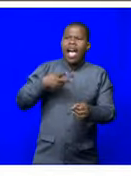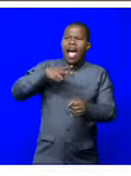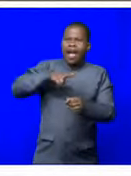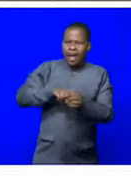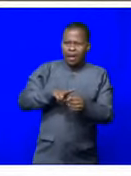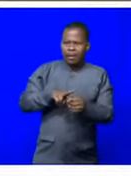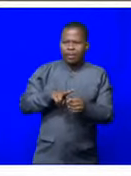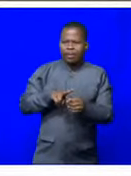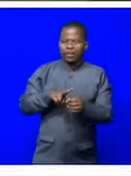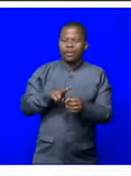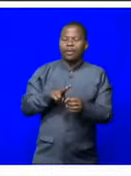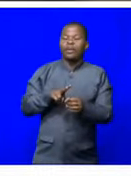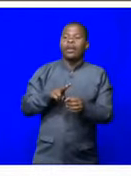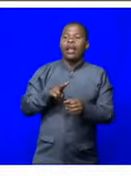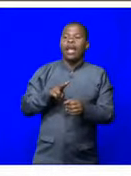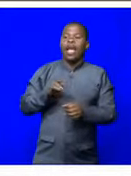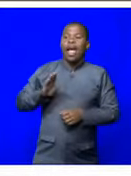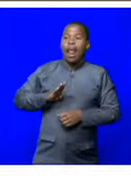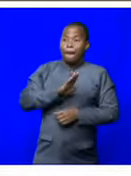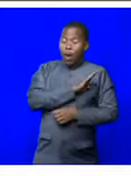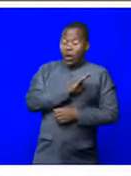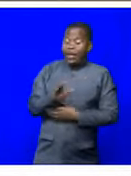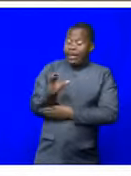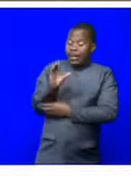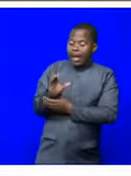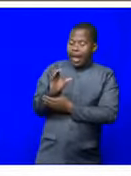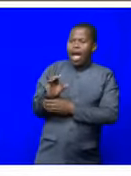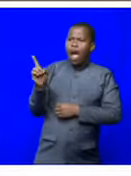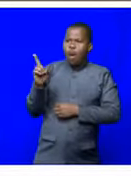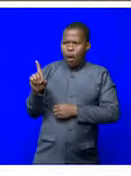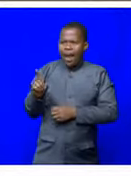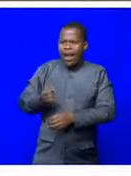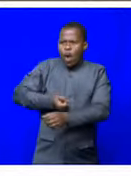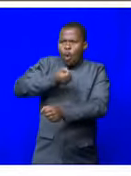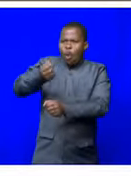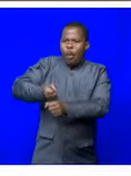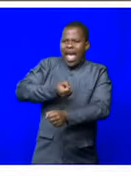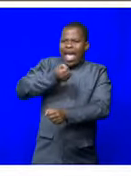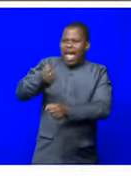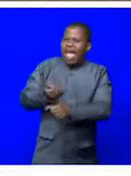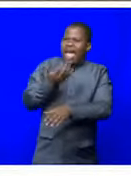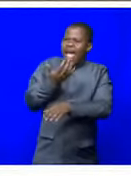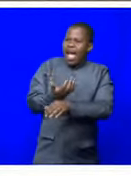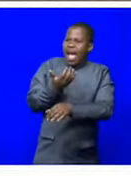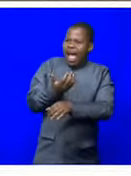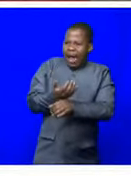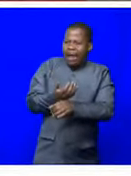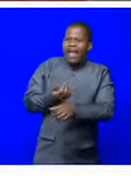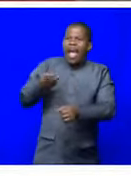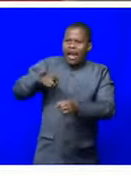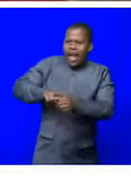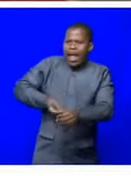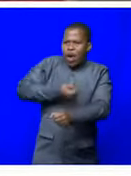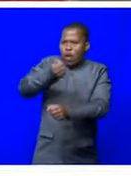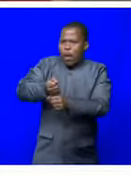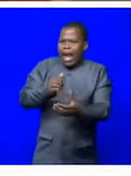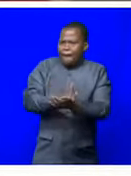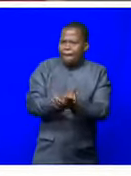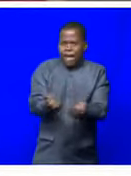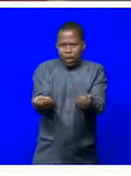umuntu angancusa nje kokuthi libandla lisasebenta sijinge sichubeke sisebenze ngokubambisana